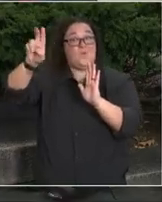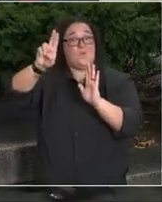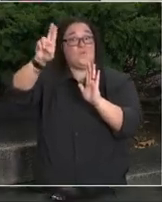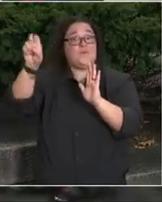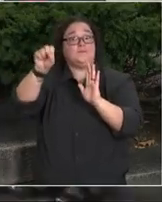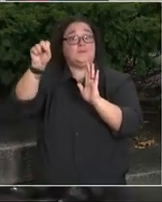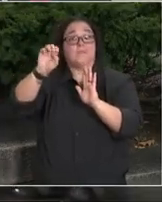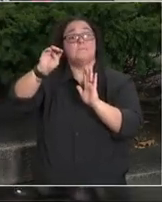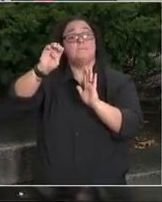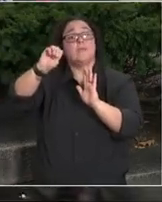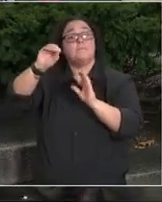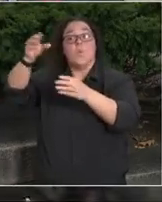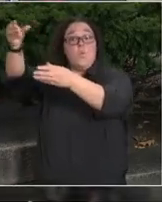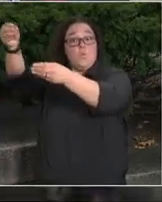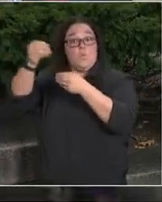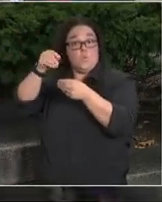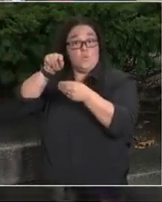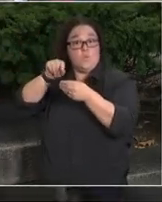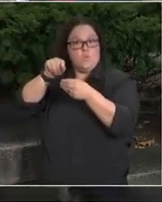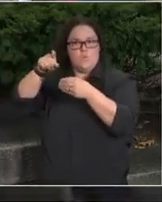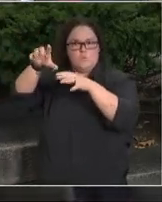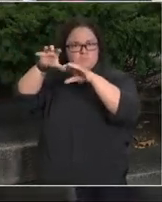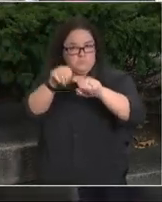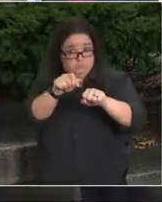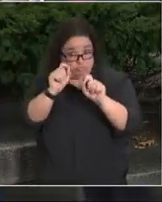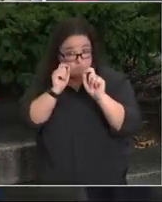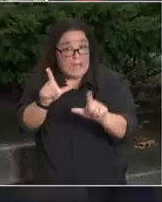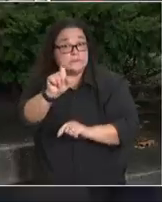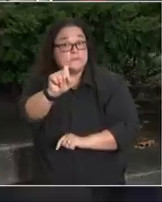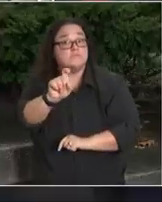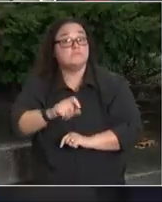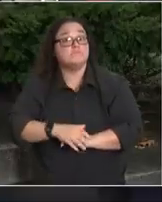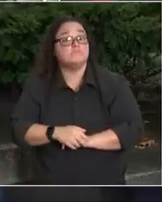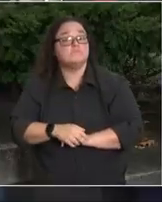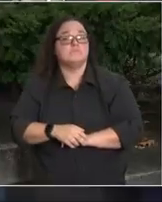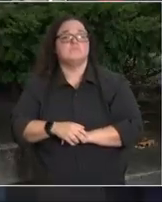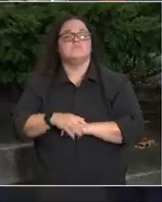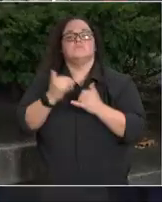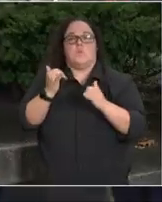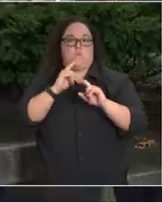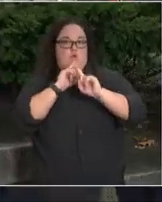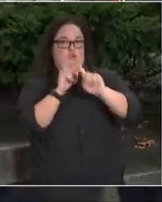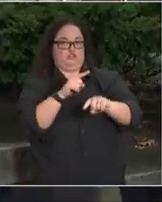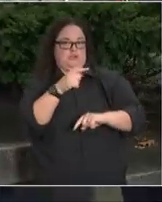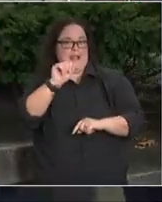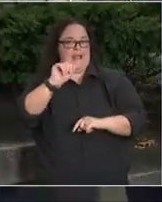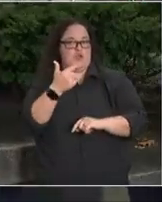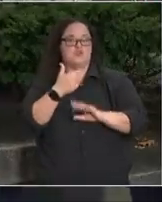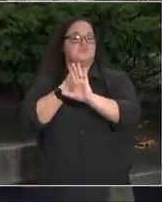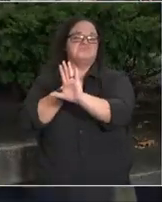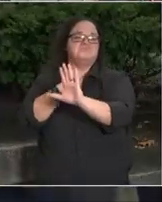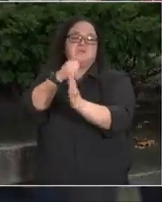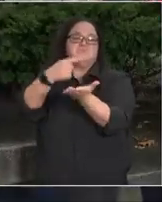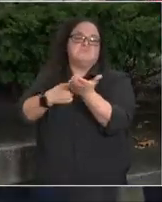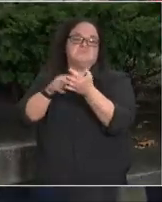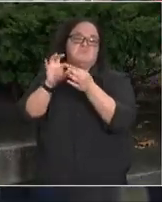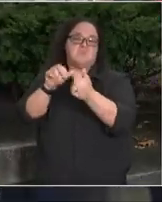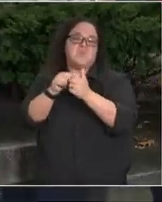state authorities? Yeah, I'm not going to talk about the confidential settlement discussions and negotiations that went on today.